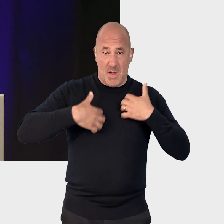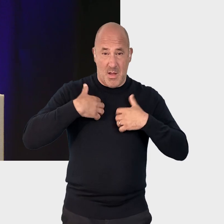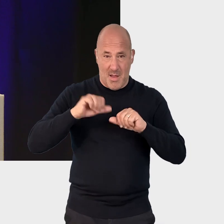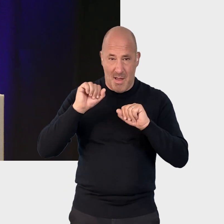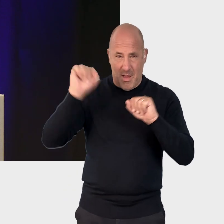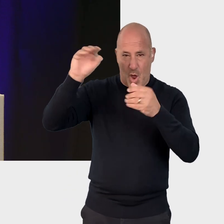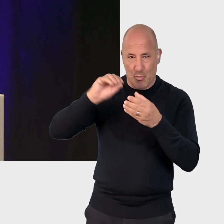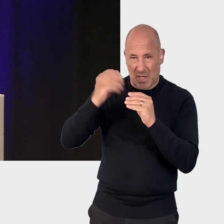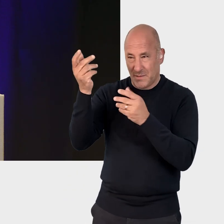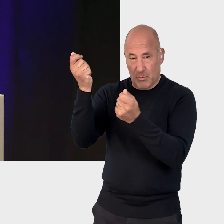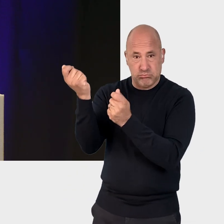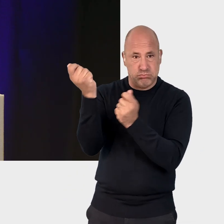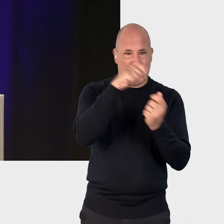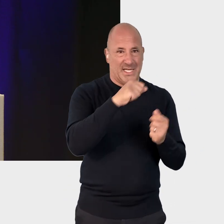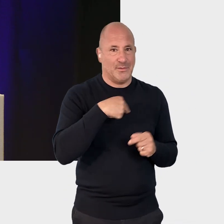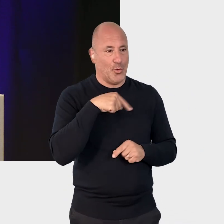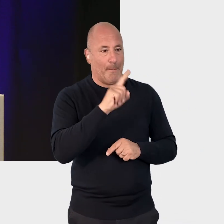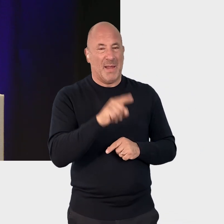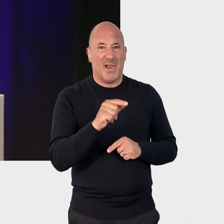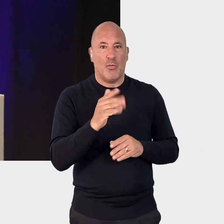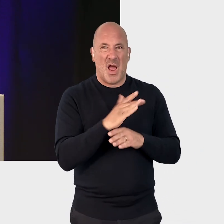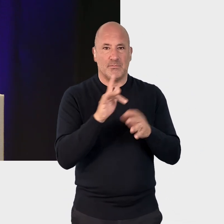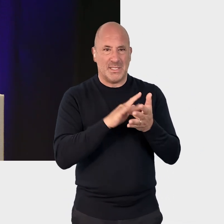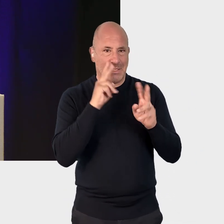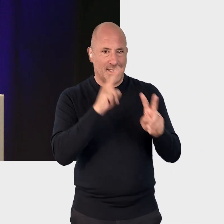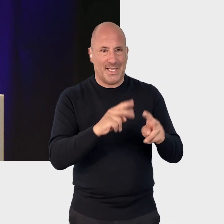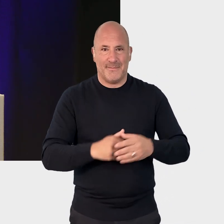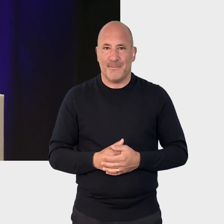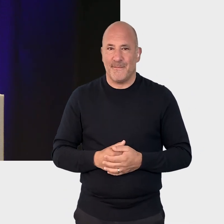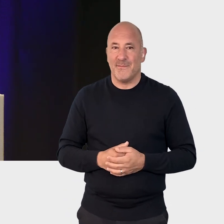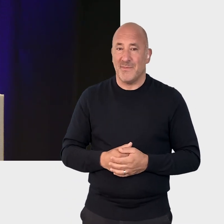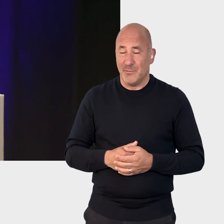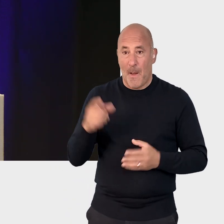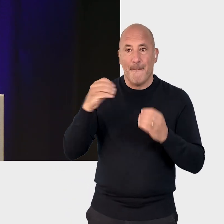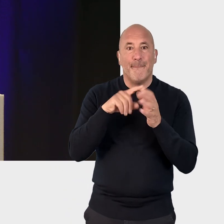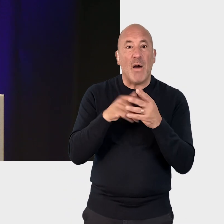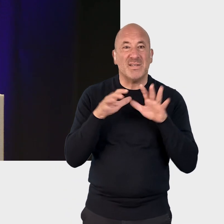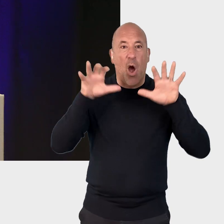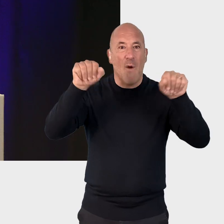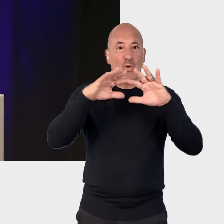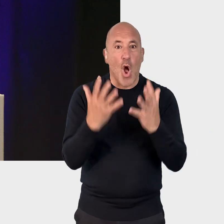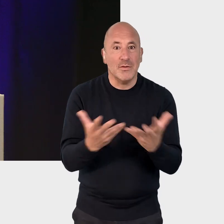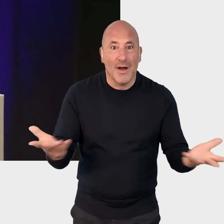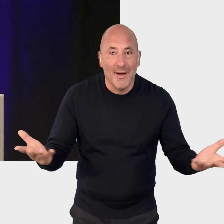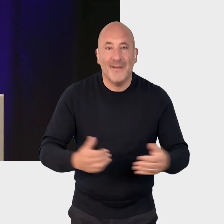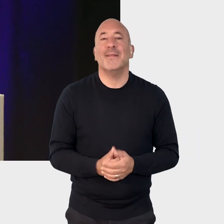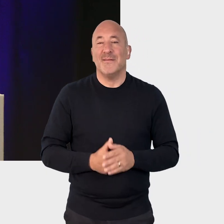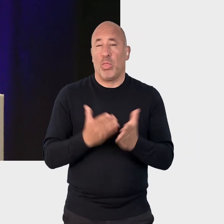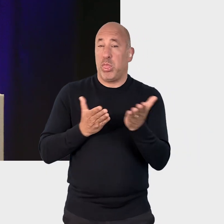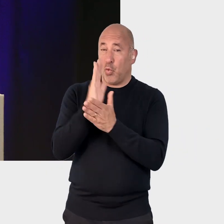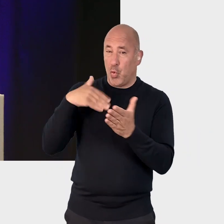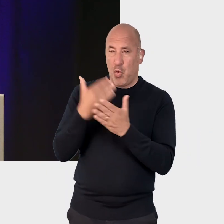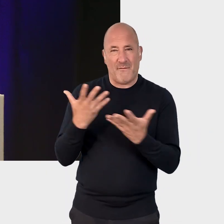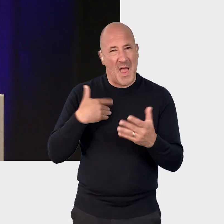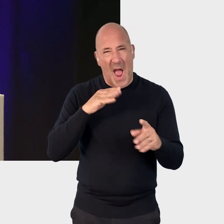Barrovian creativity back to our existing audiences in the West Midlands. Barrow takes over the world. So